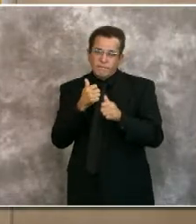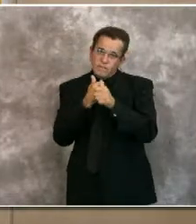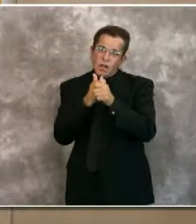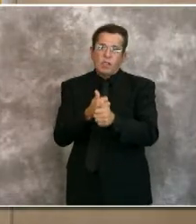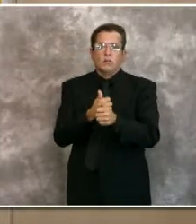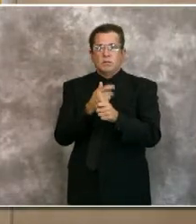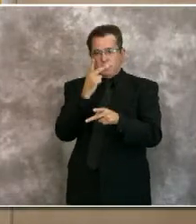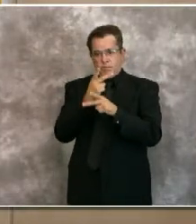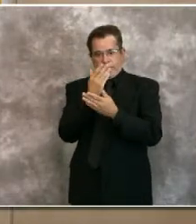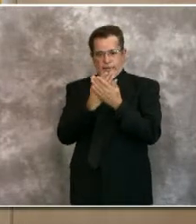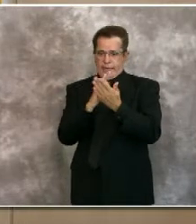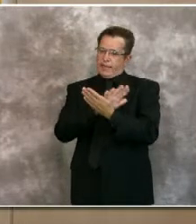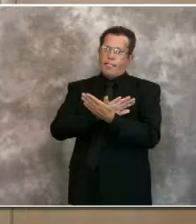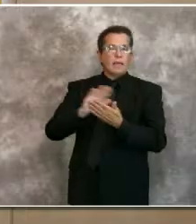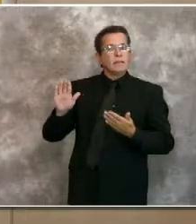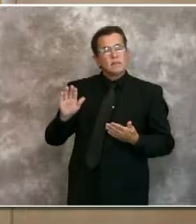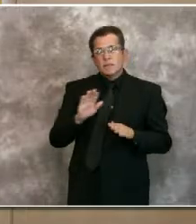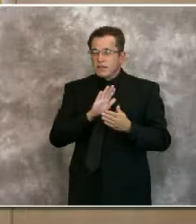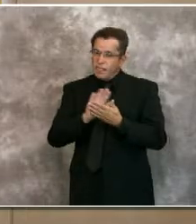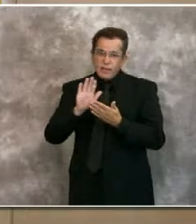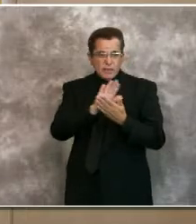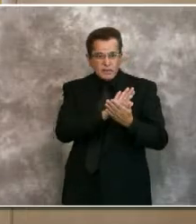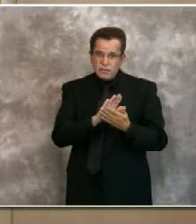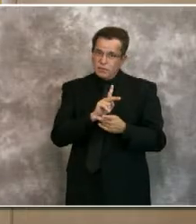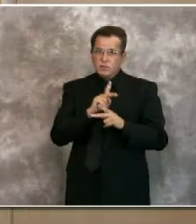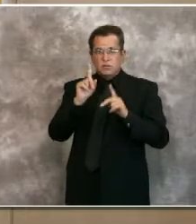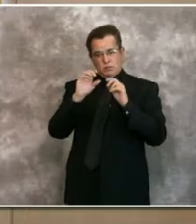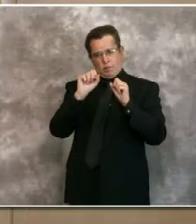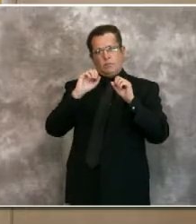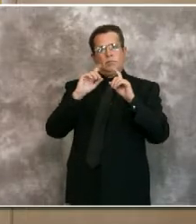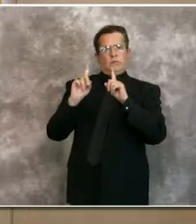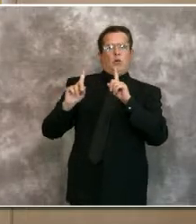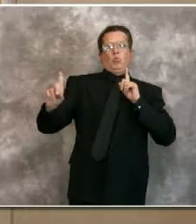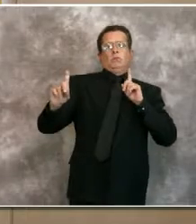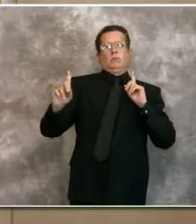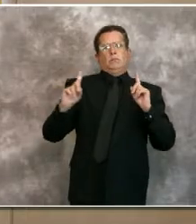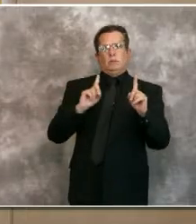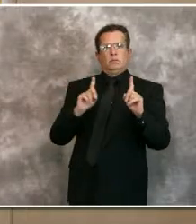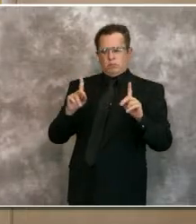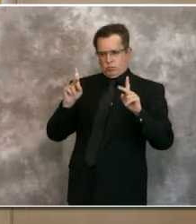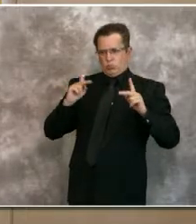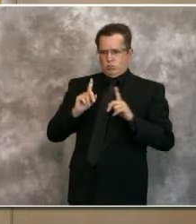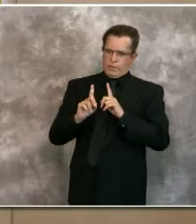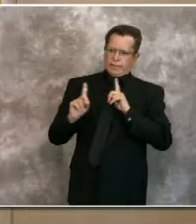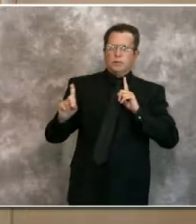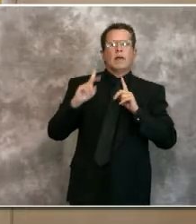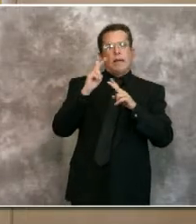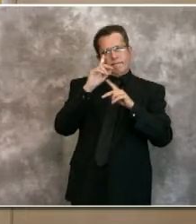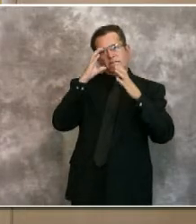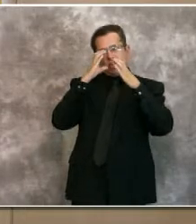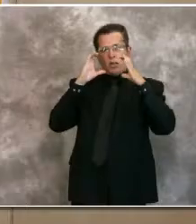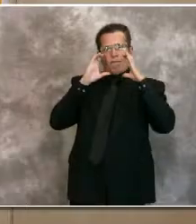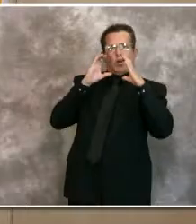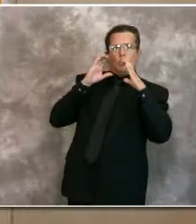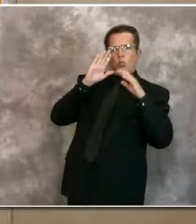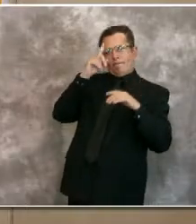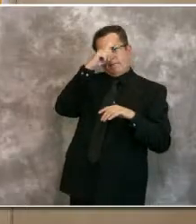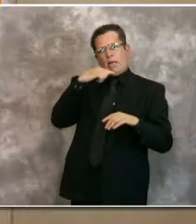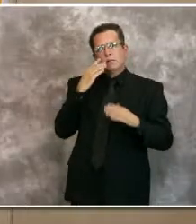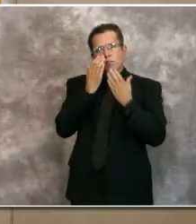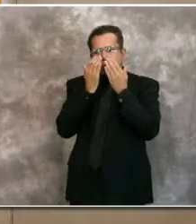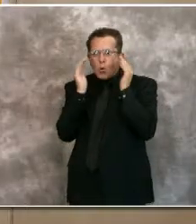Good hand hygiene and sanitation, social distancing, wearing face coverings, and